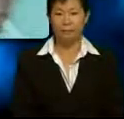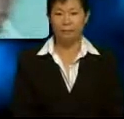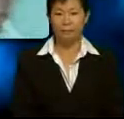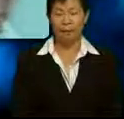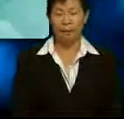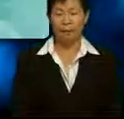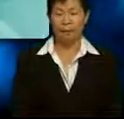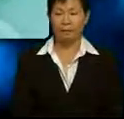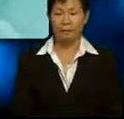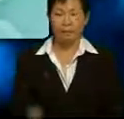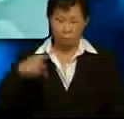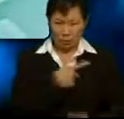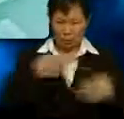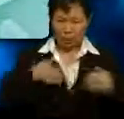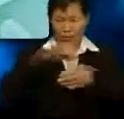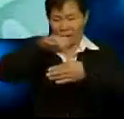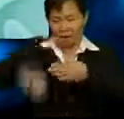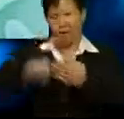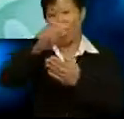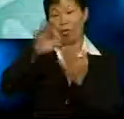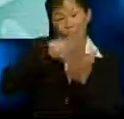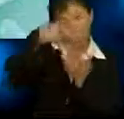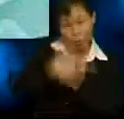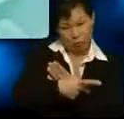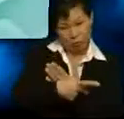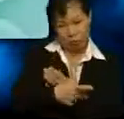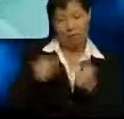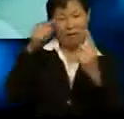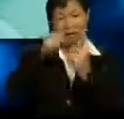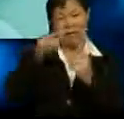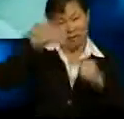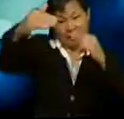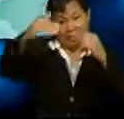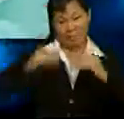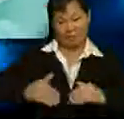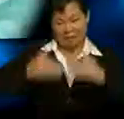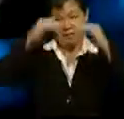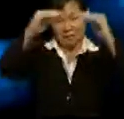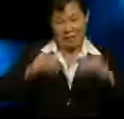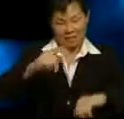We have come to the end of the program. Till next time, thank you.